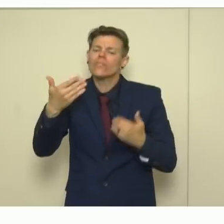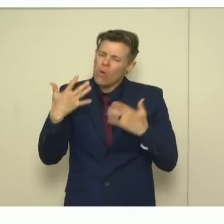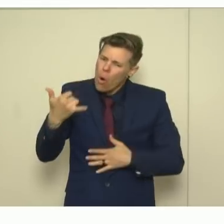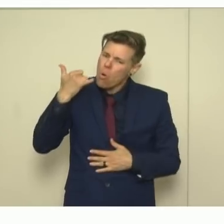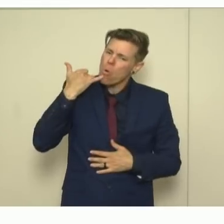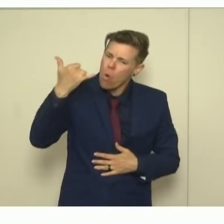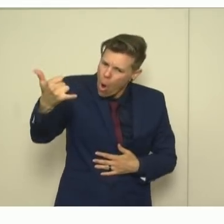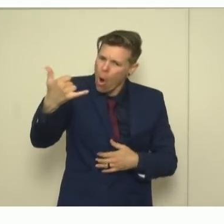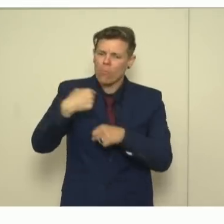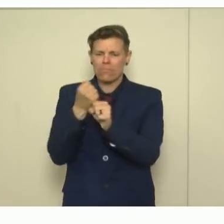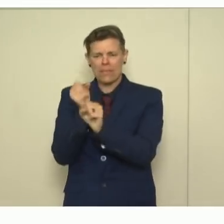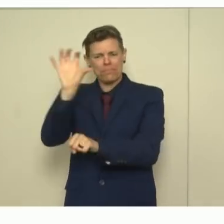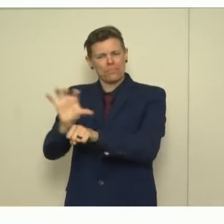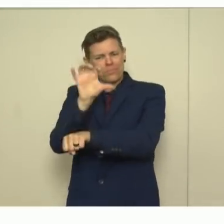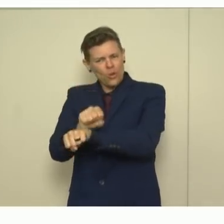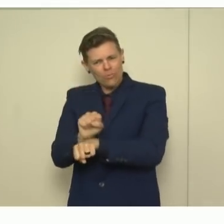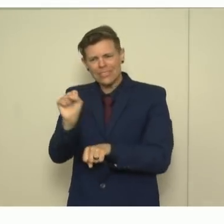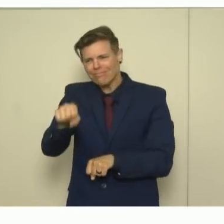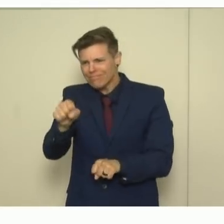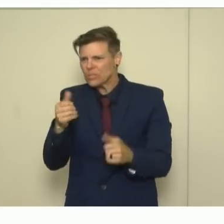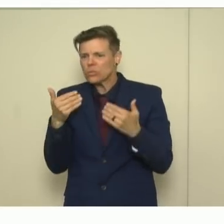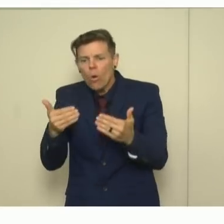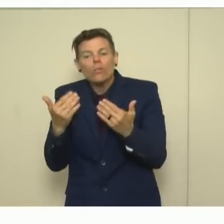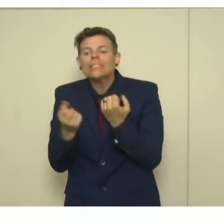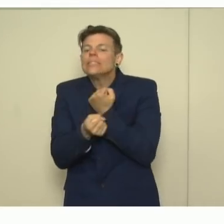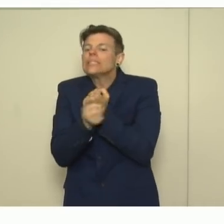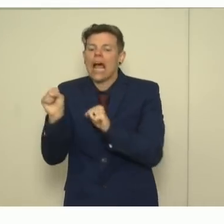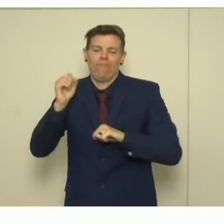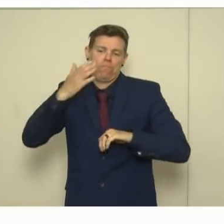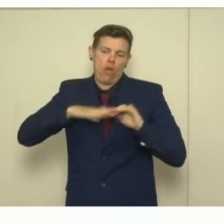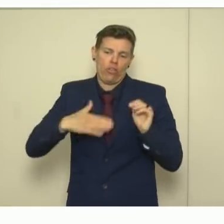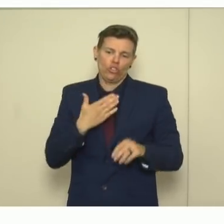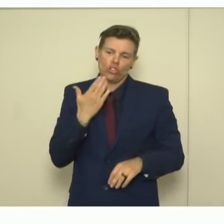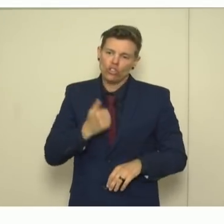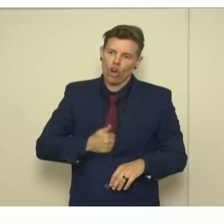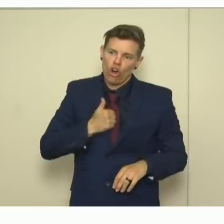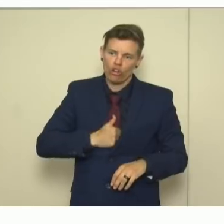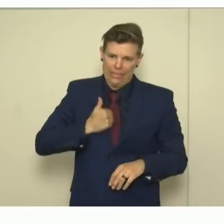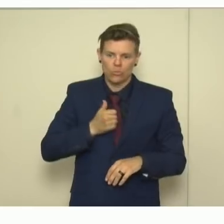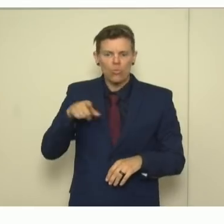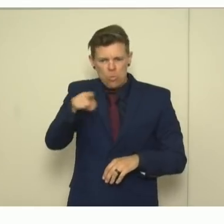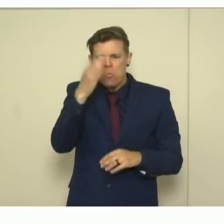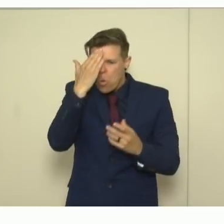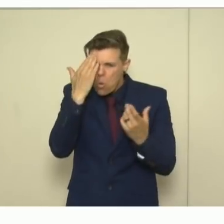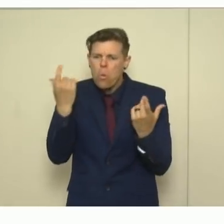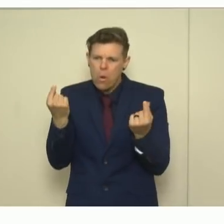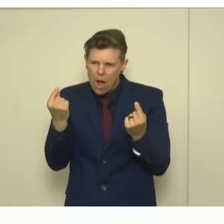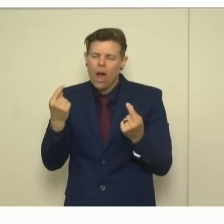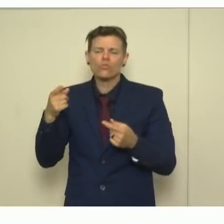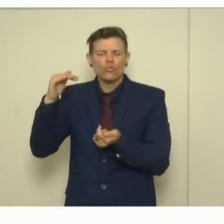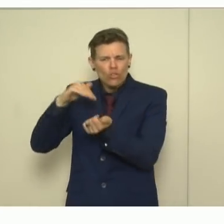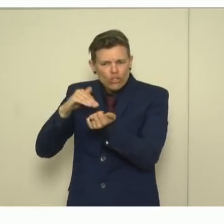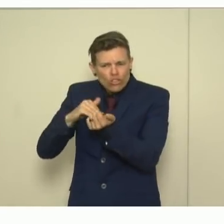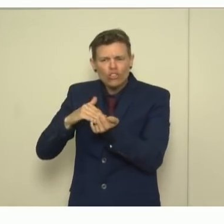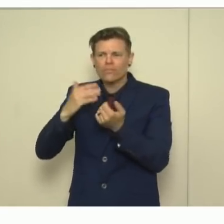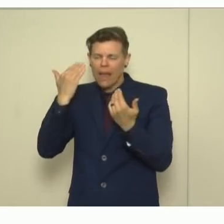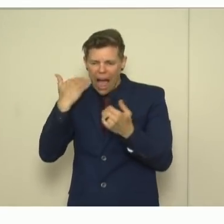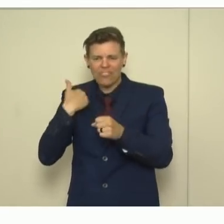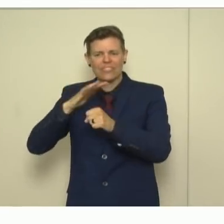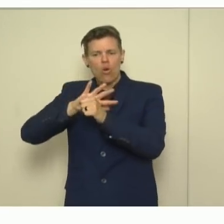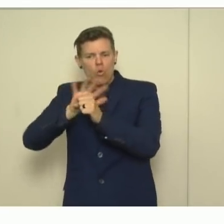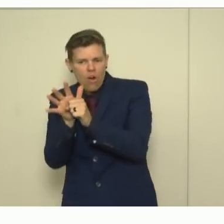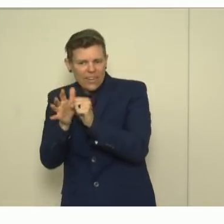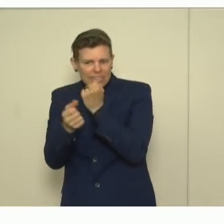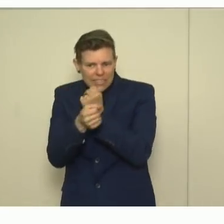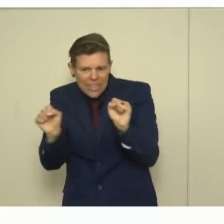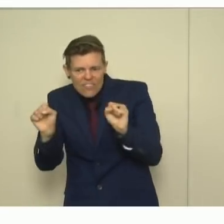make that appointment. It's safe. People know how to implement COVID-safe practices in healthcare systems.